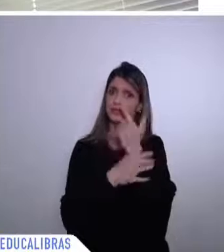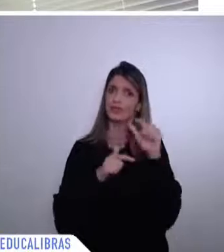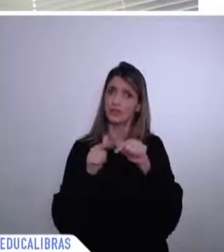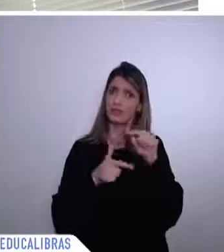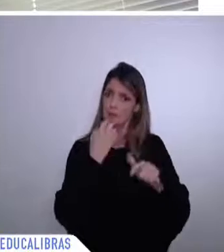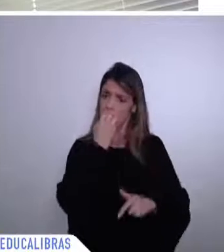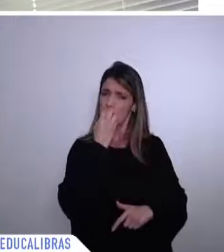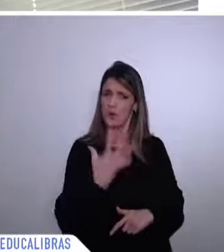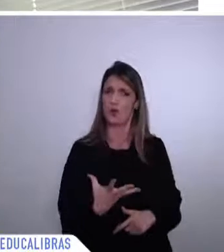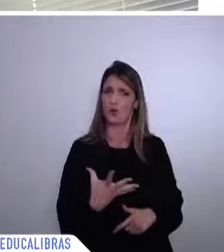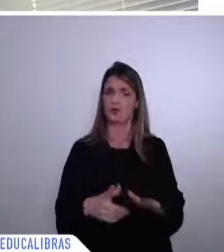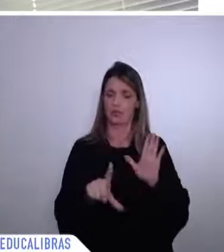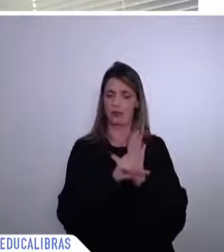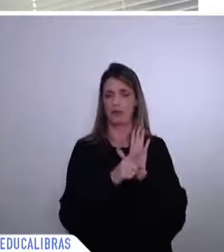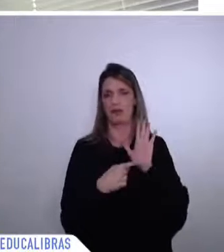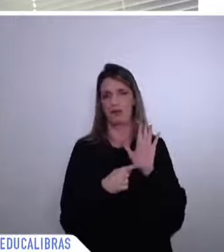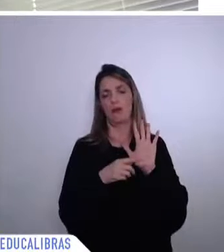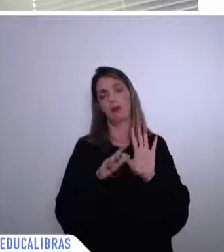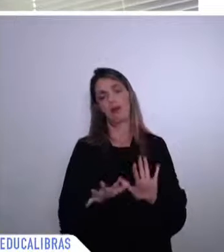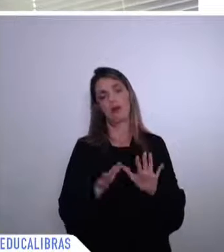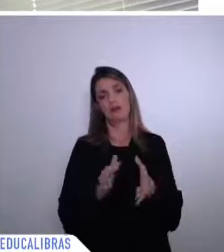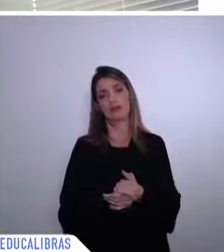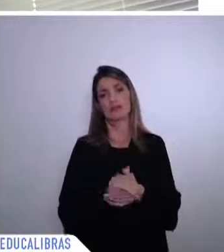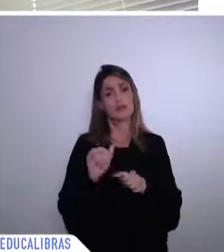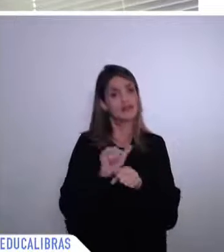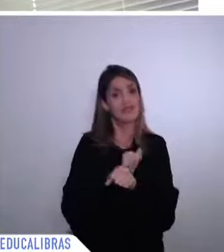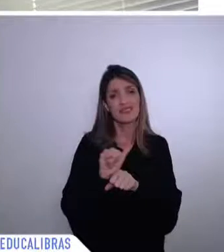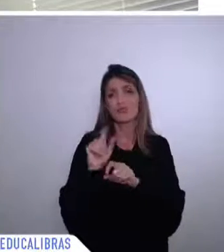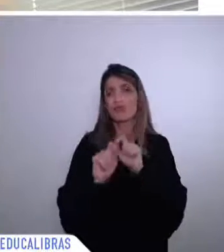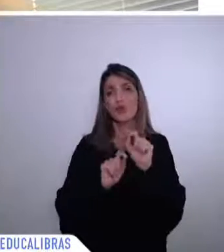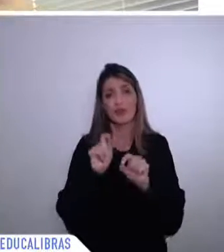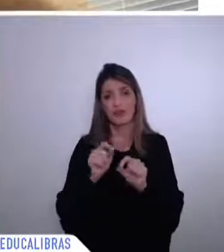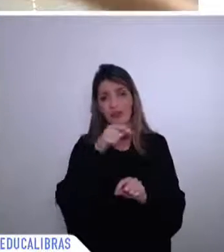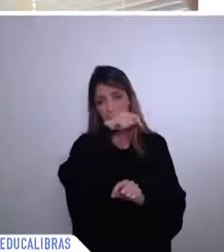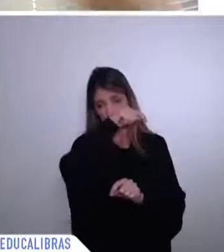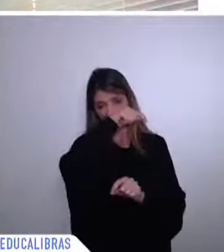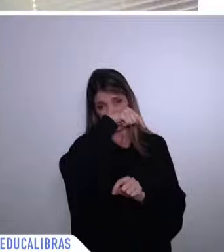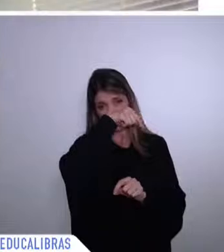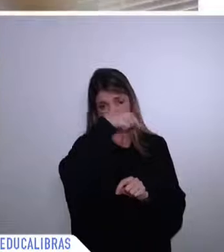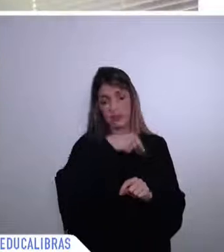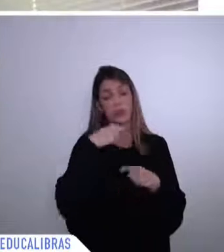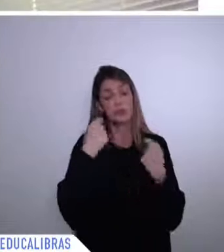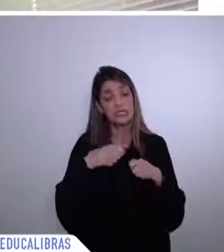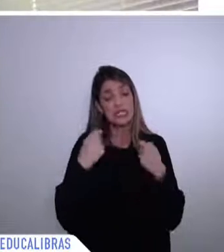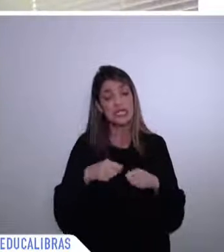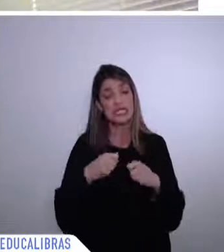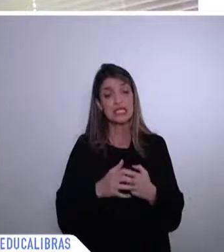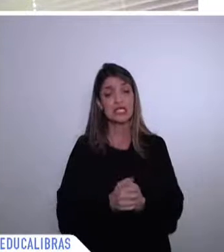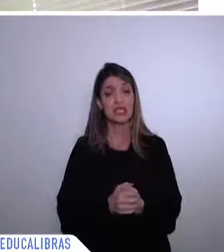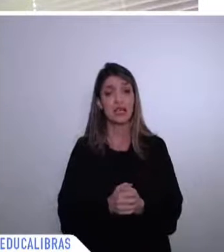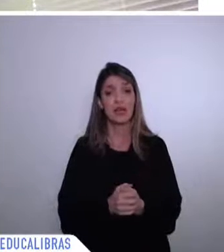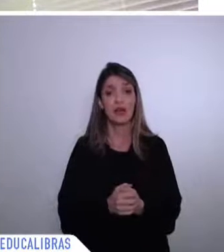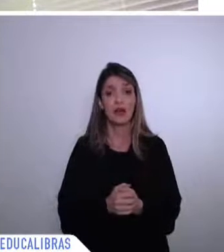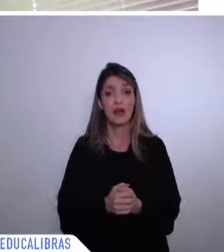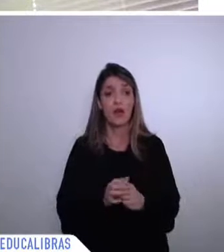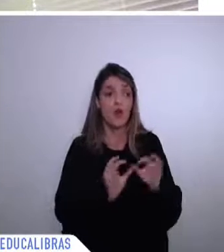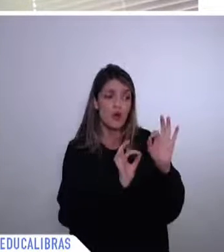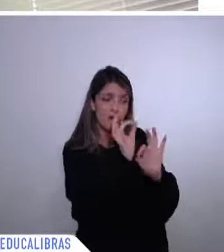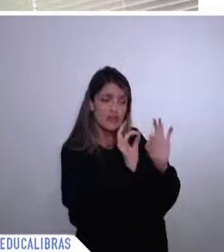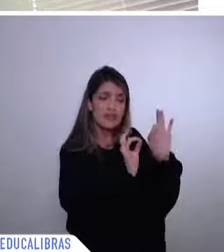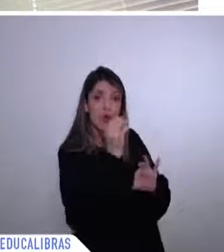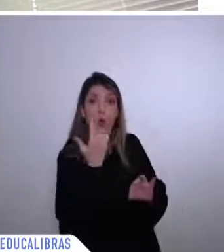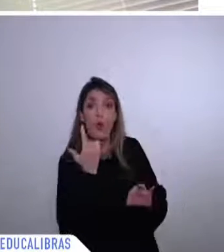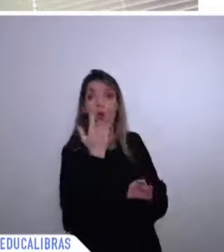labor movements and secure rights for staff members. But our strategy has